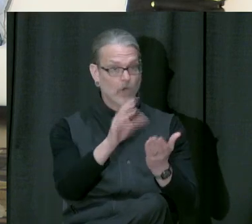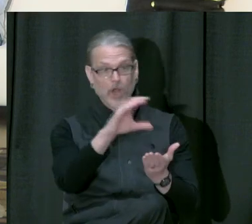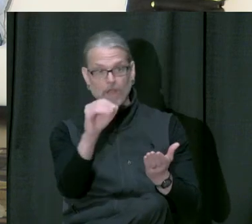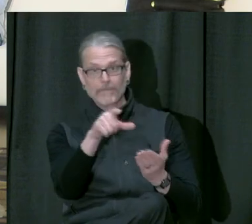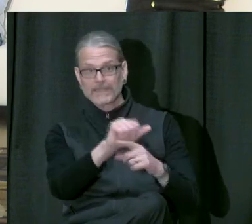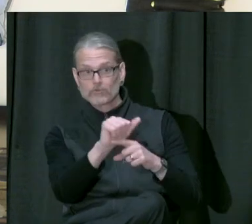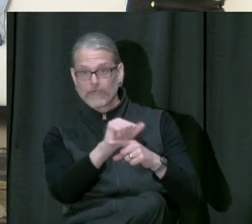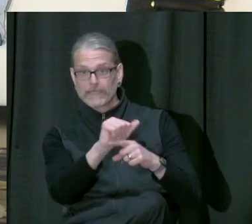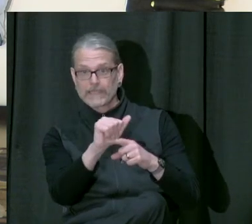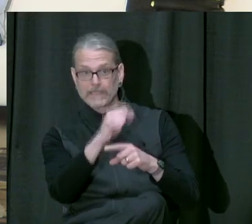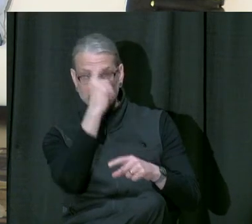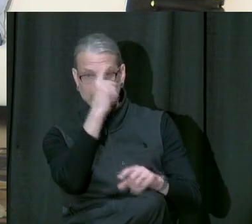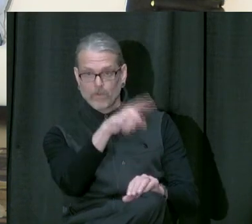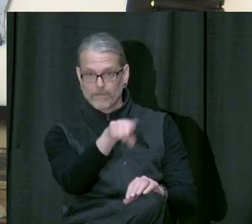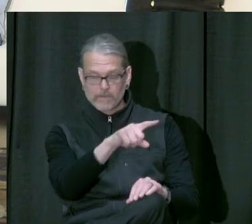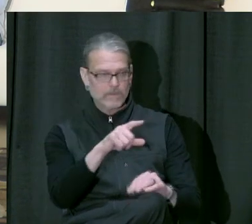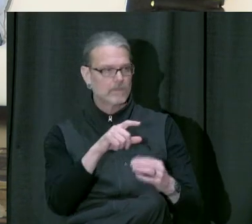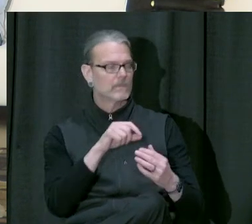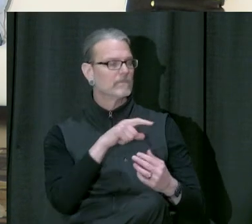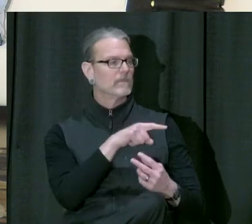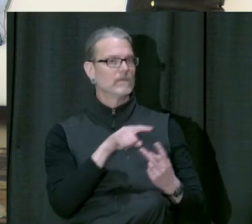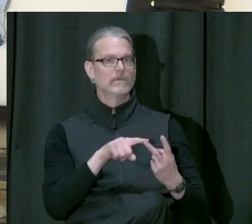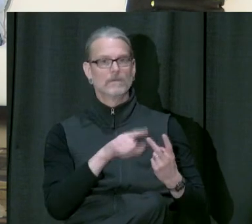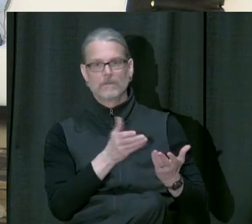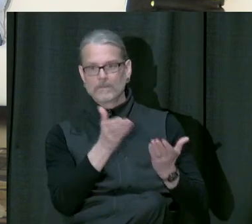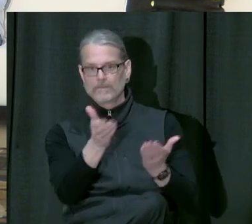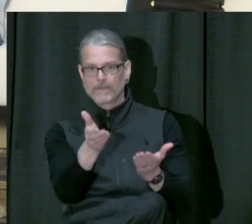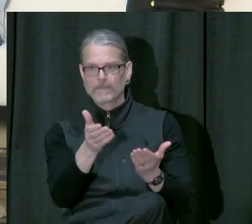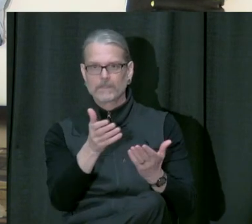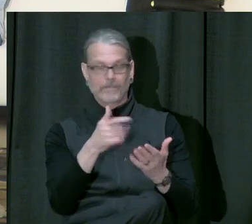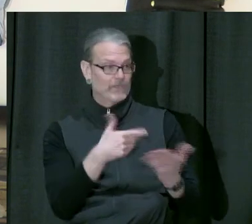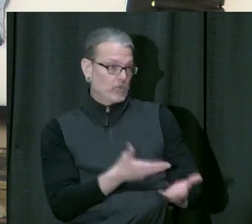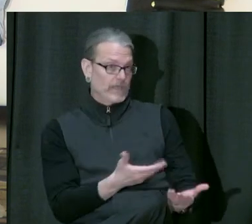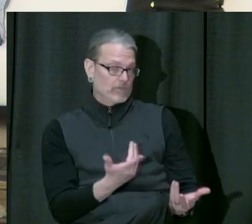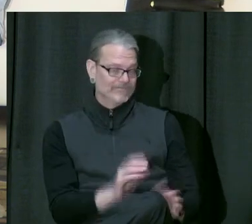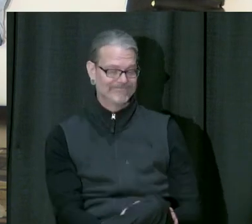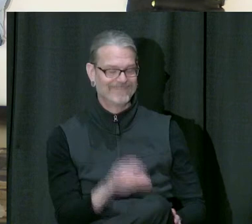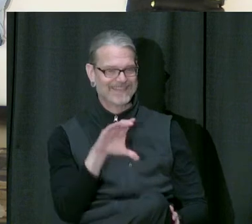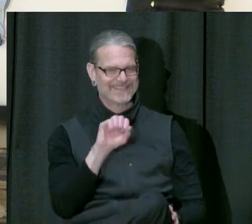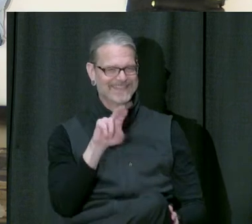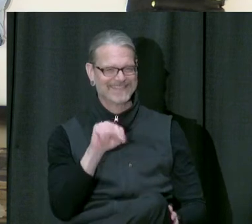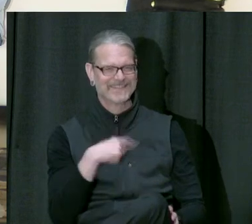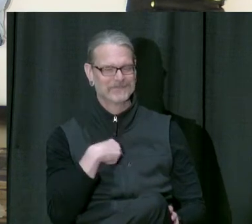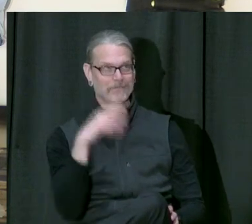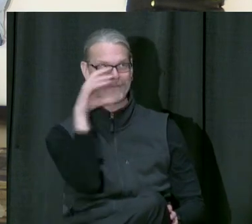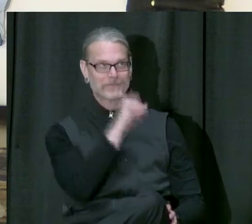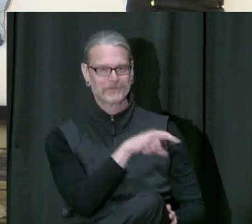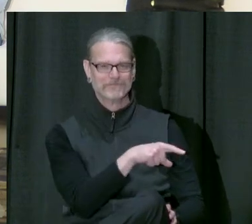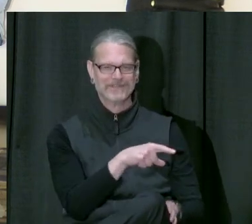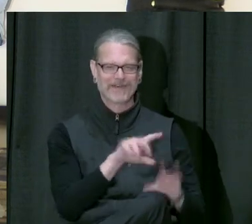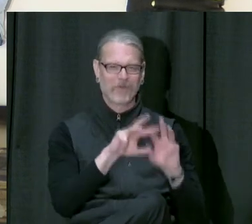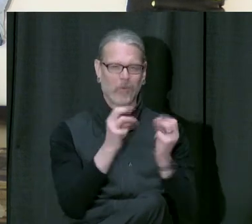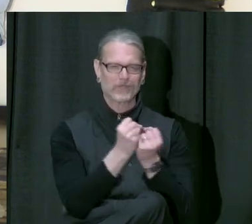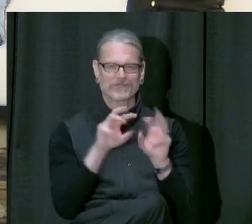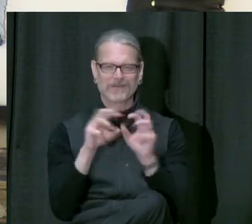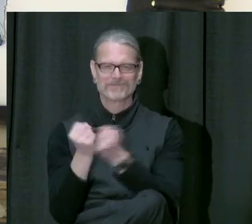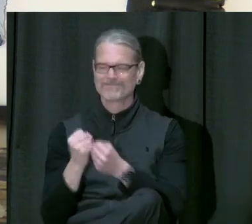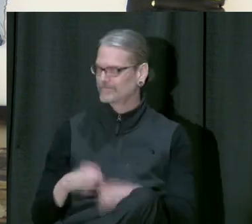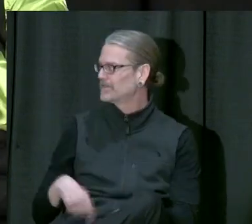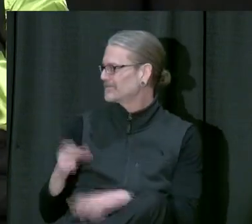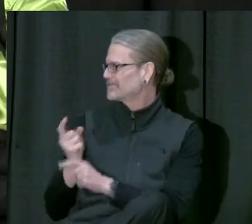training services? Are you providing? You're here at CSUN, right, so absolutely. You're doing workshops and things like that. Yeah, so a lot